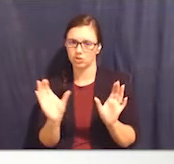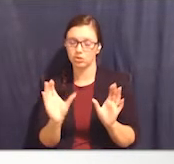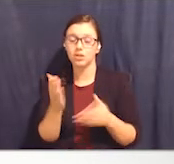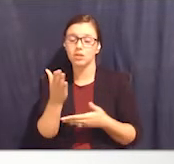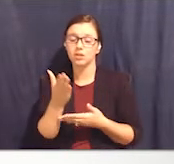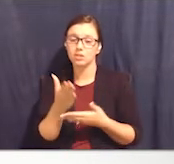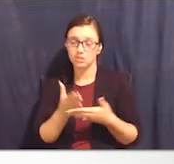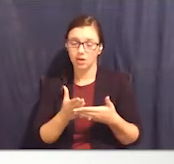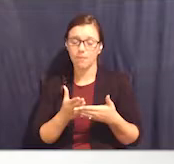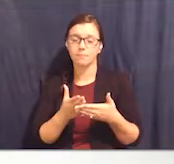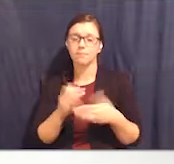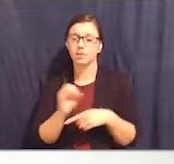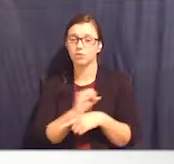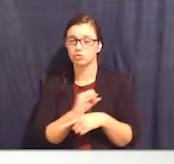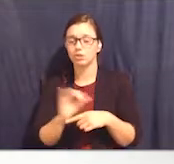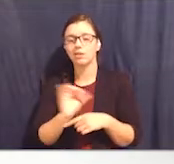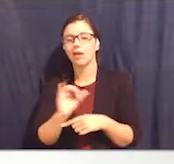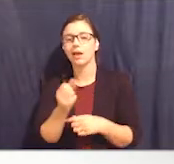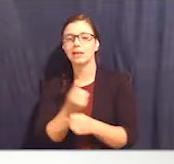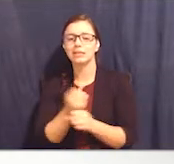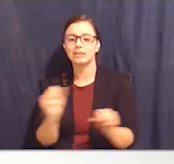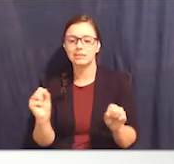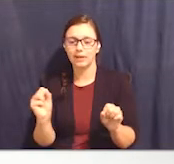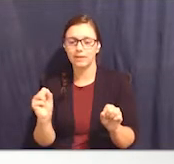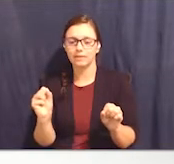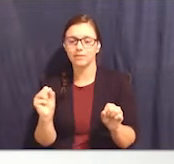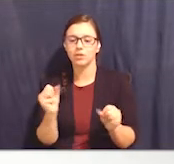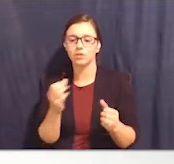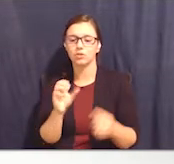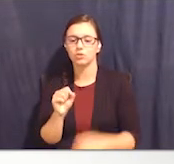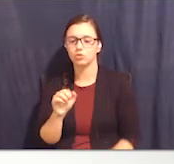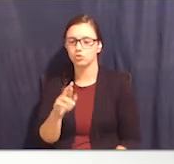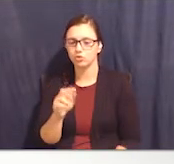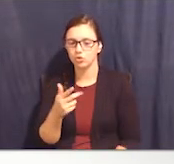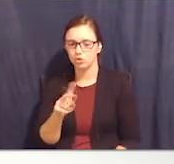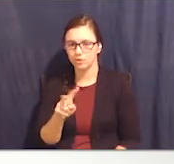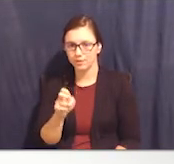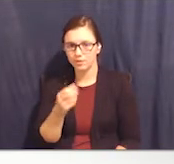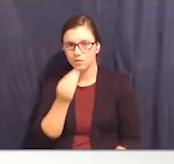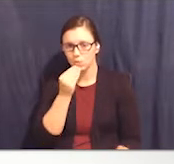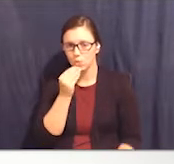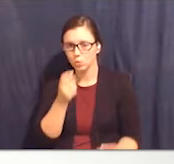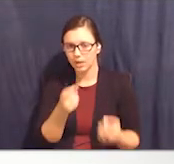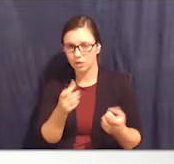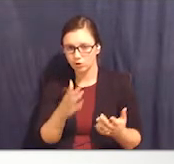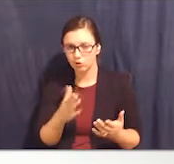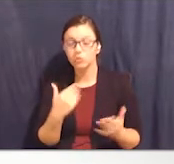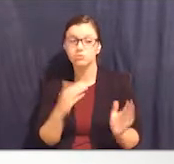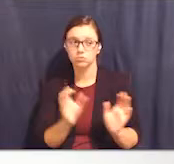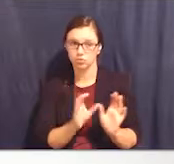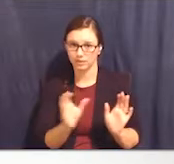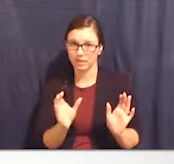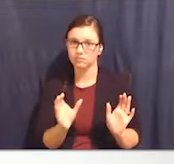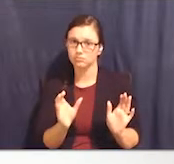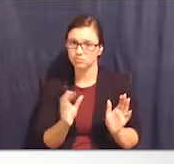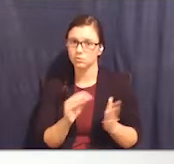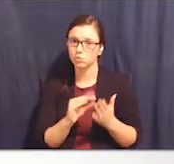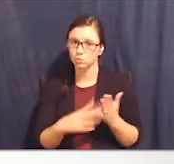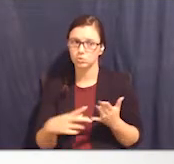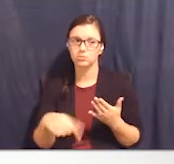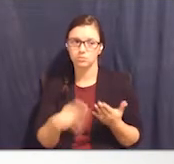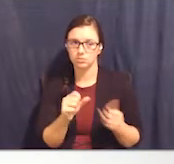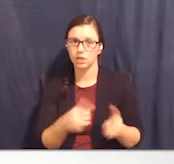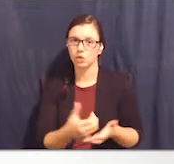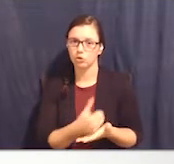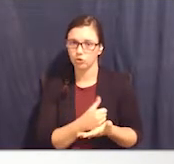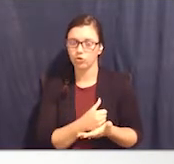continue, let them continue. At Southeastern University, students come in and audit classes. They start auditing classes and they